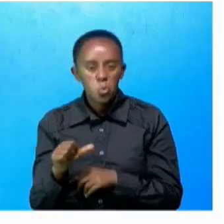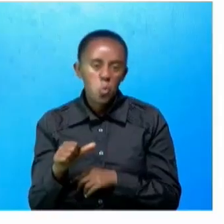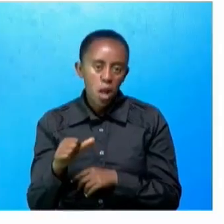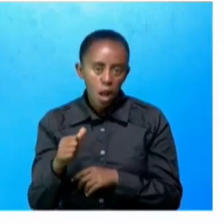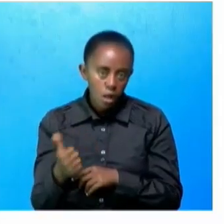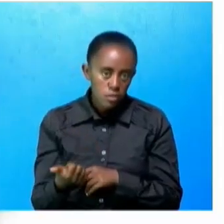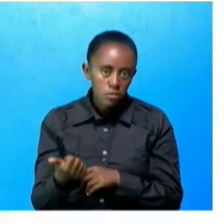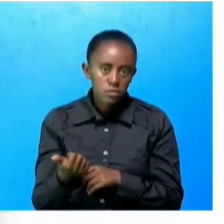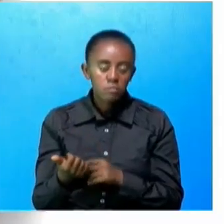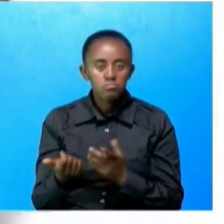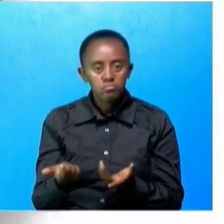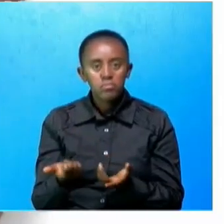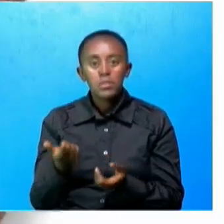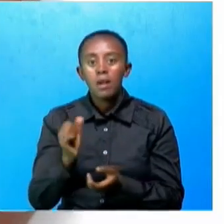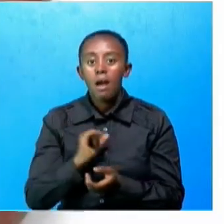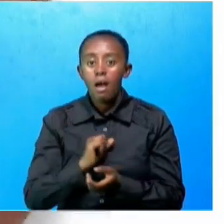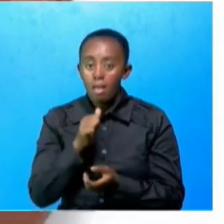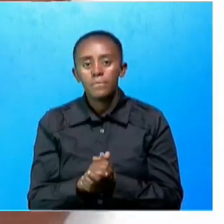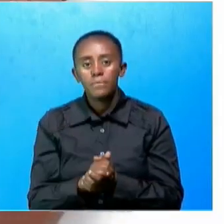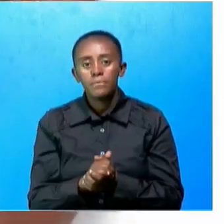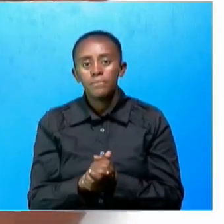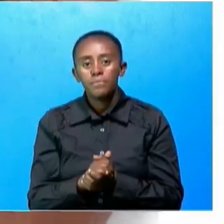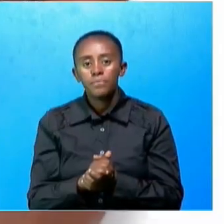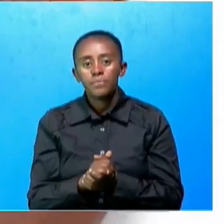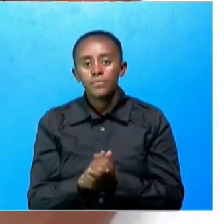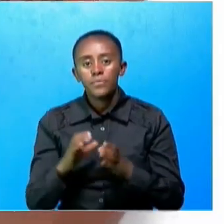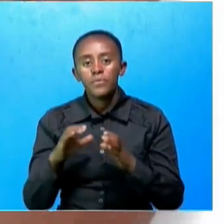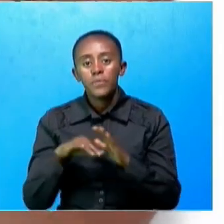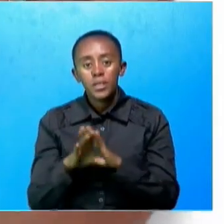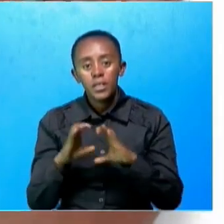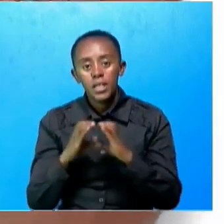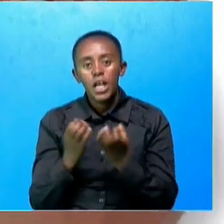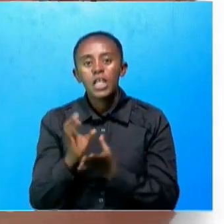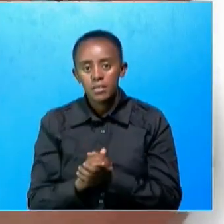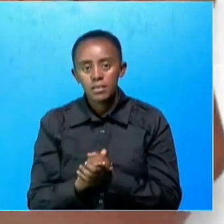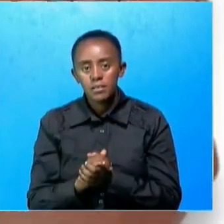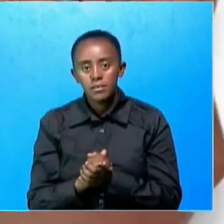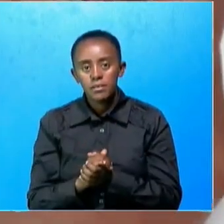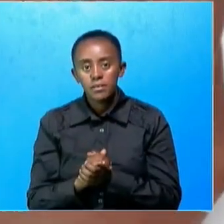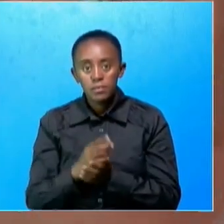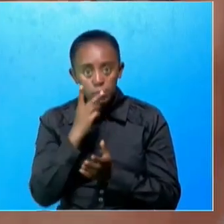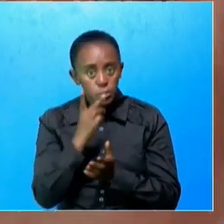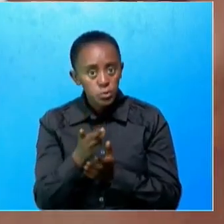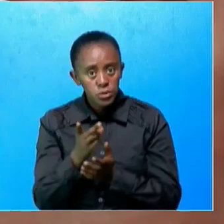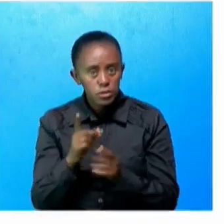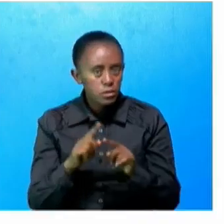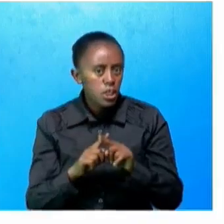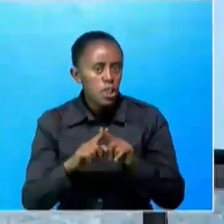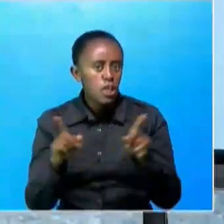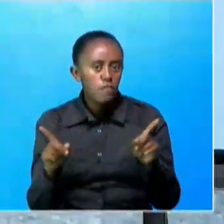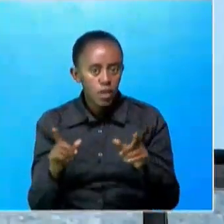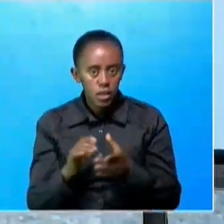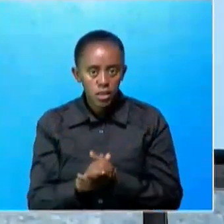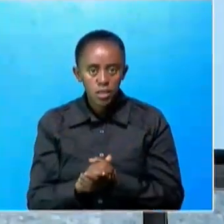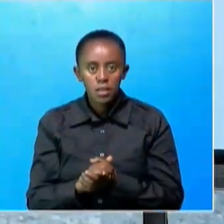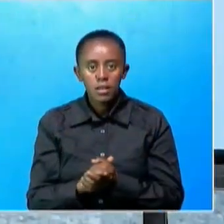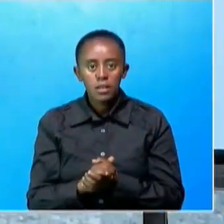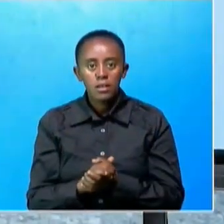whereas I am in grade 7. See? Different class.